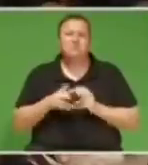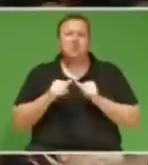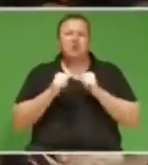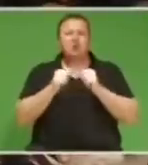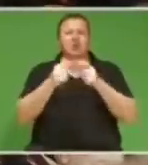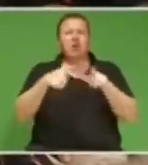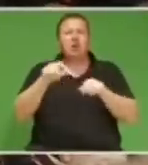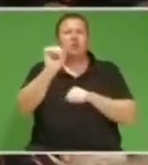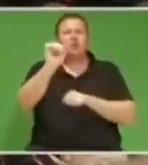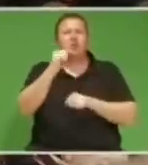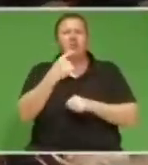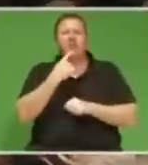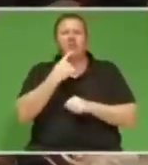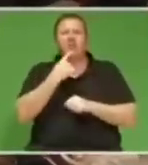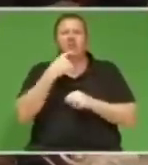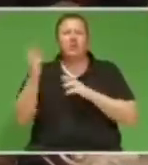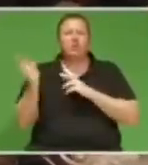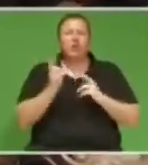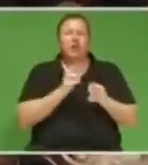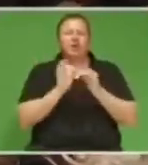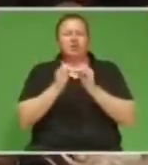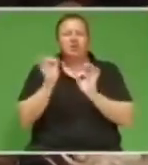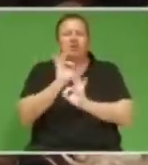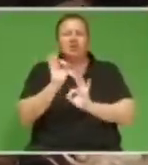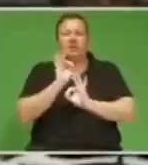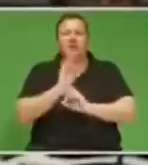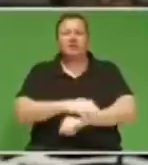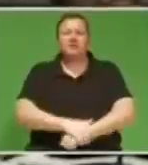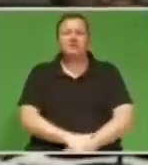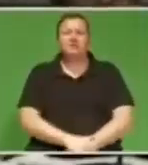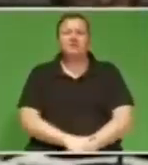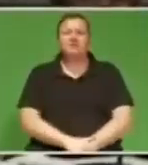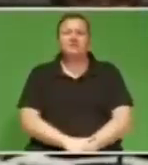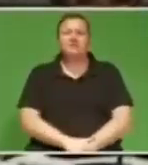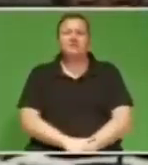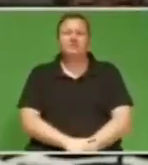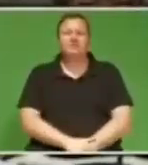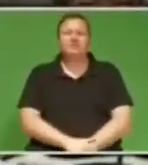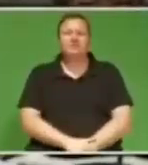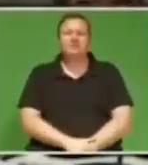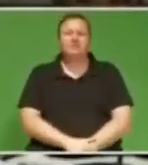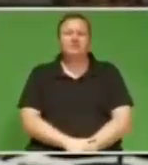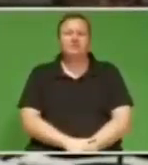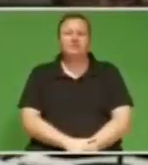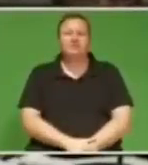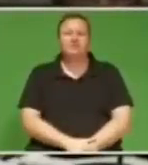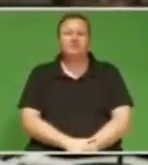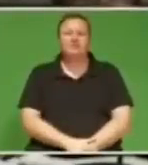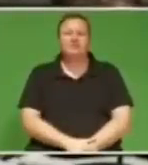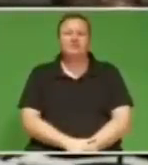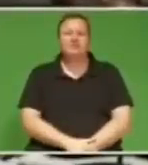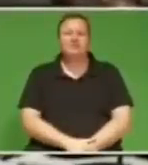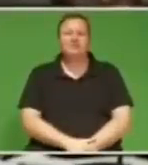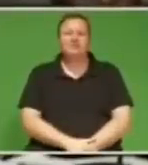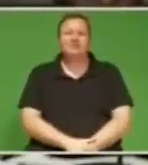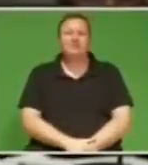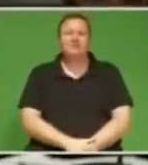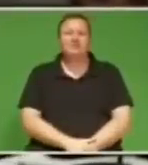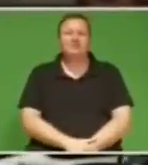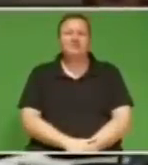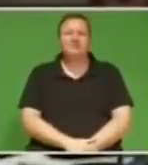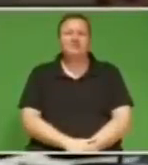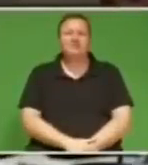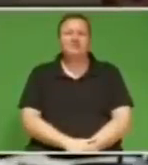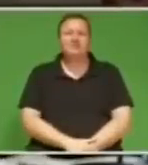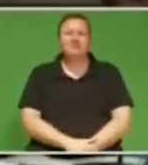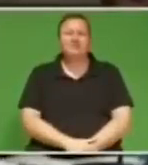baseJohannesburg, jongani kwi-EFF, asoze niphinde ningathengisi nibeke isonke etafuleni for abantwana benu. Minister of